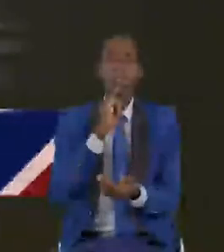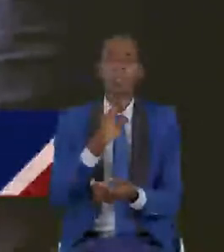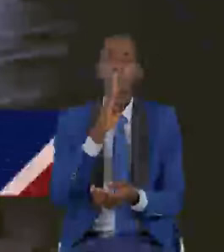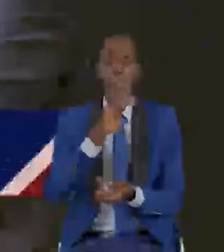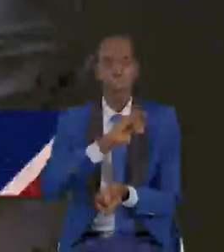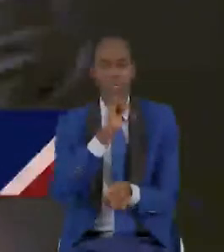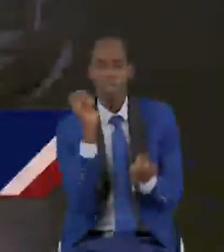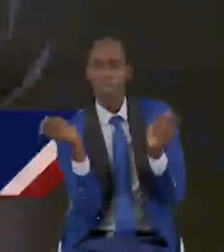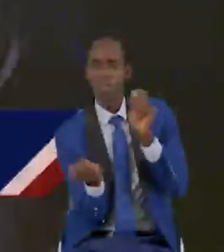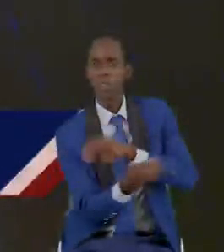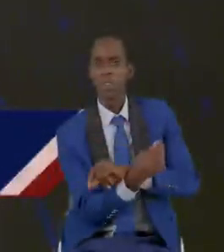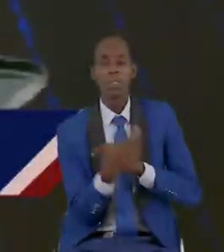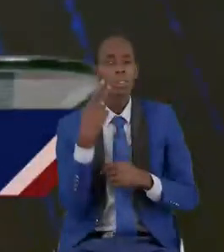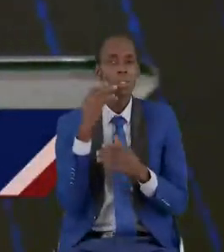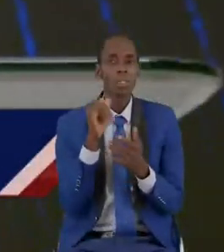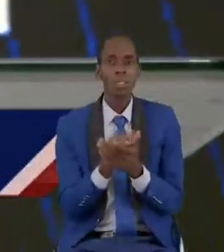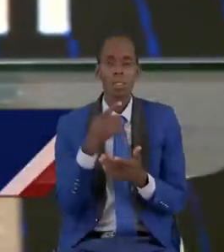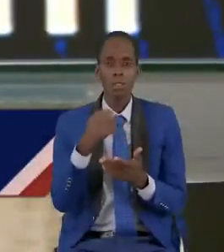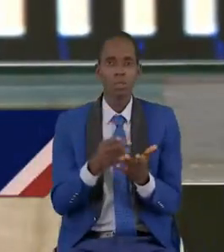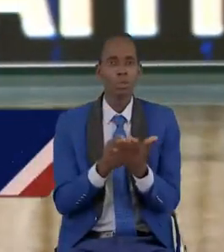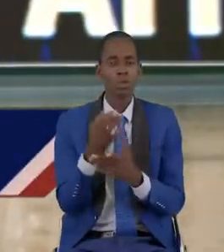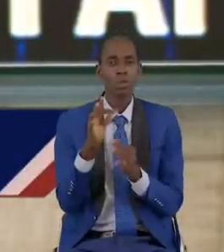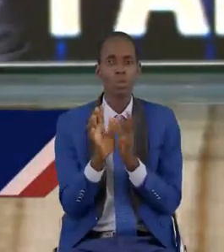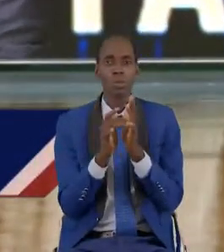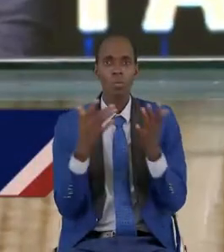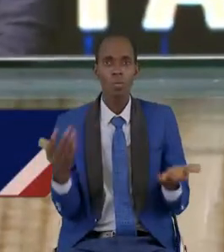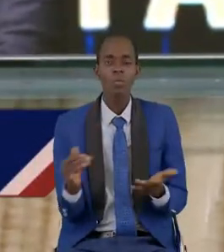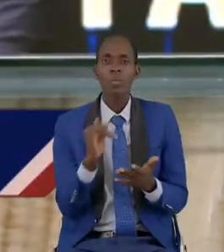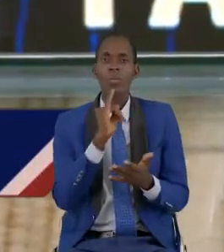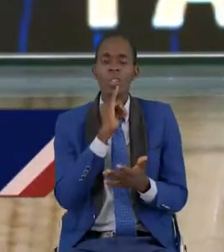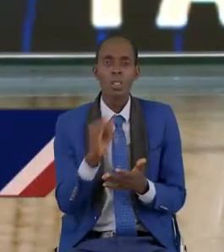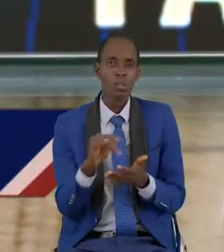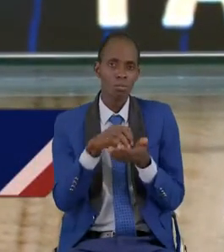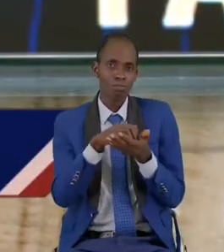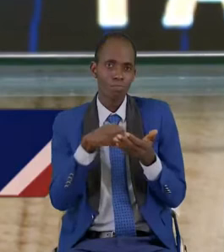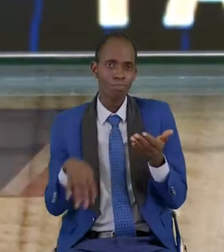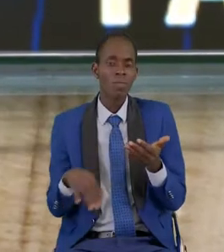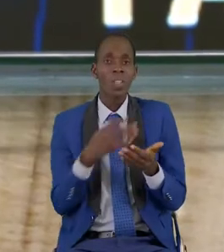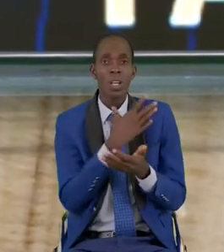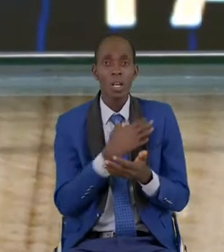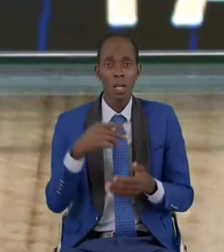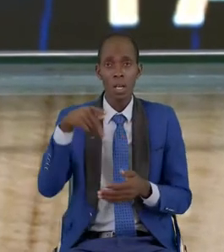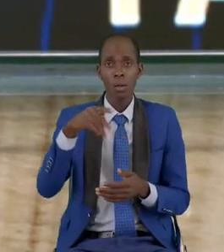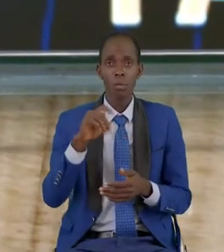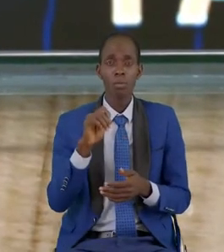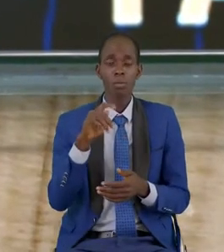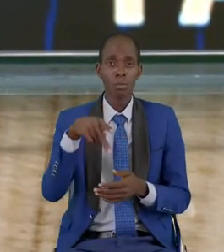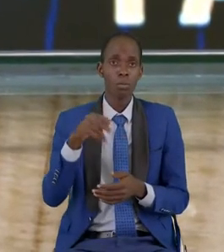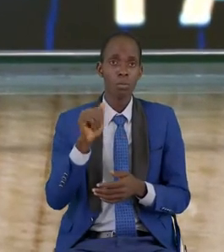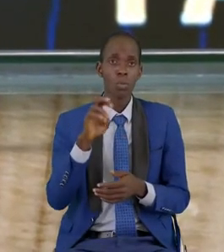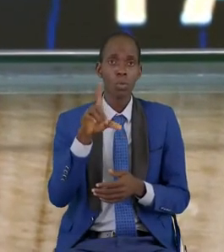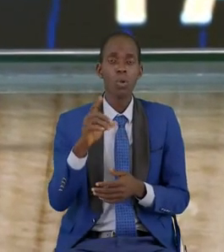of the gospel was being eroded into. And he wanted and he had to defend